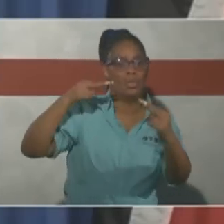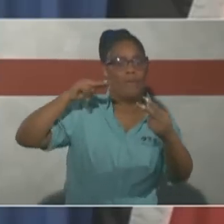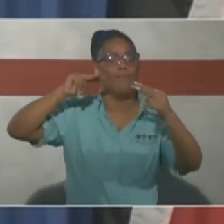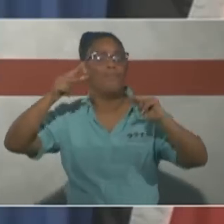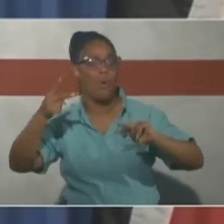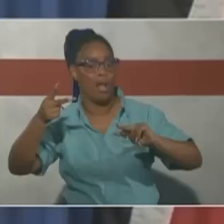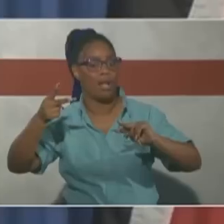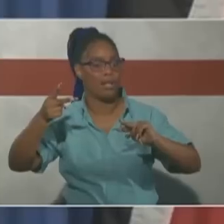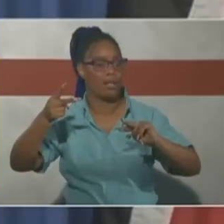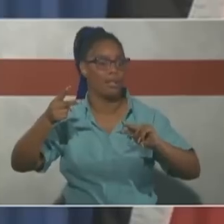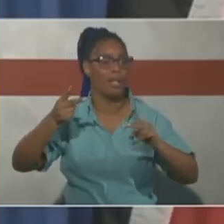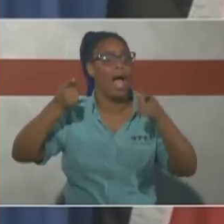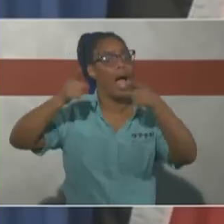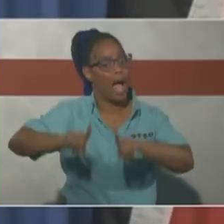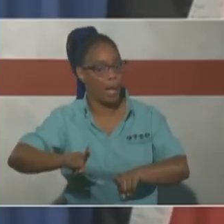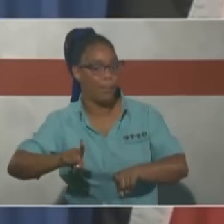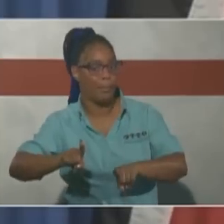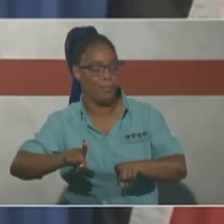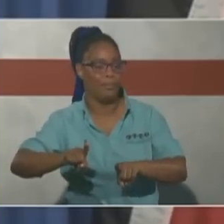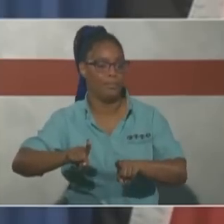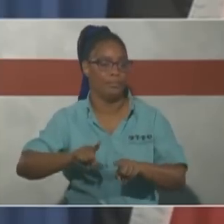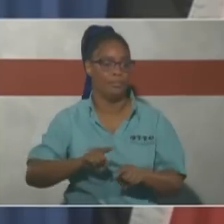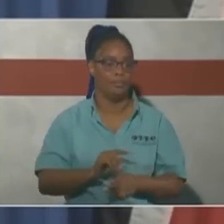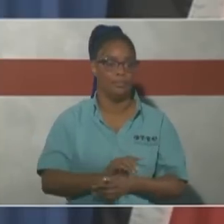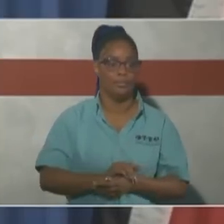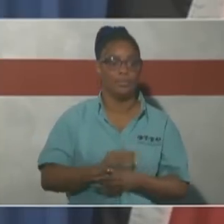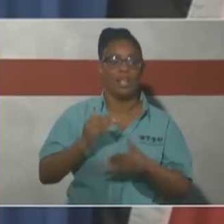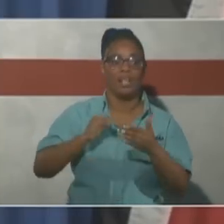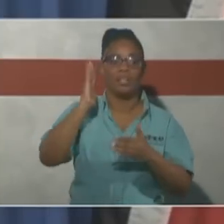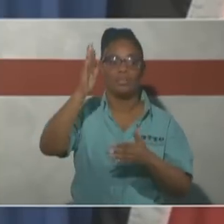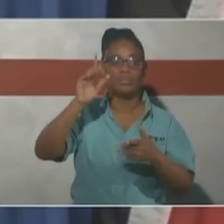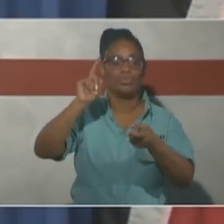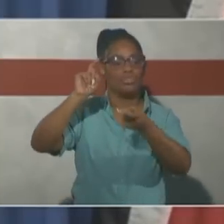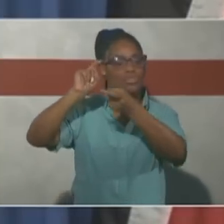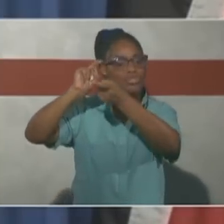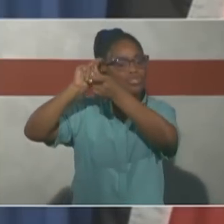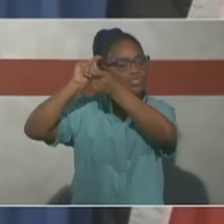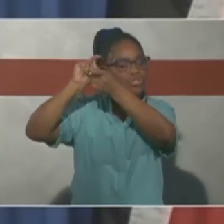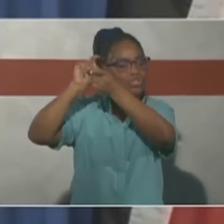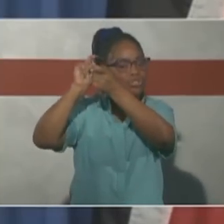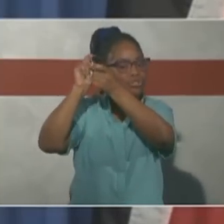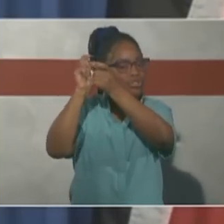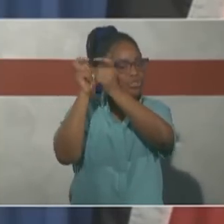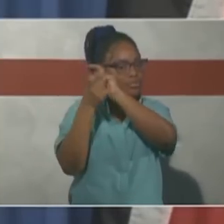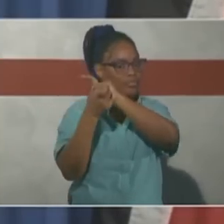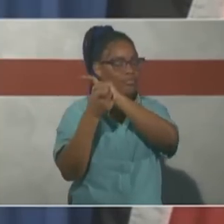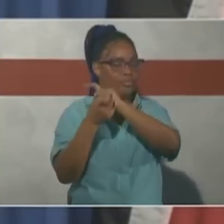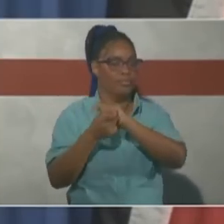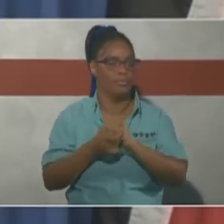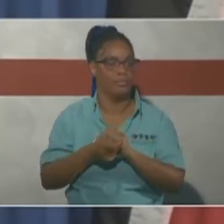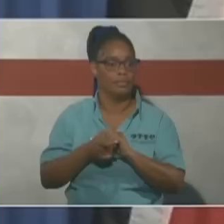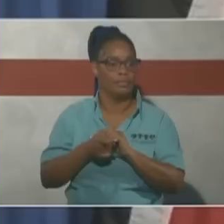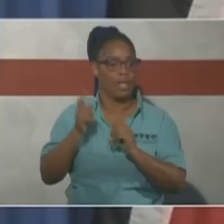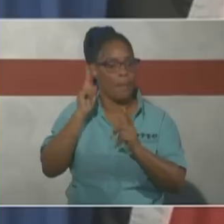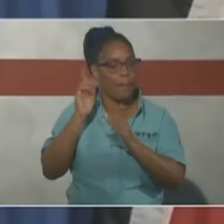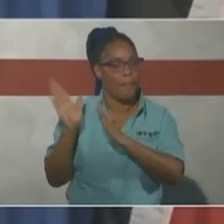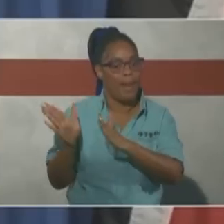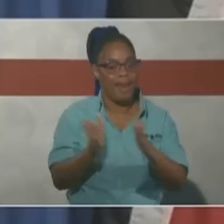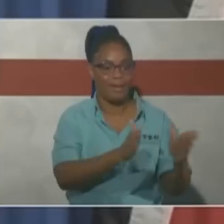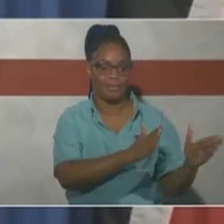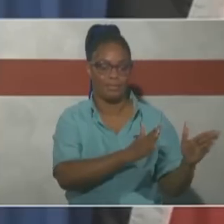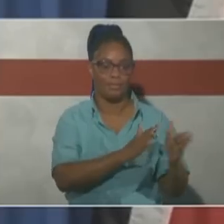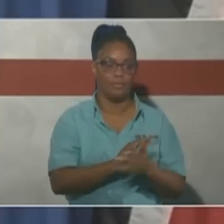the virus is existing and still mutating, that somewhere down the road, another variant can come up that can